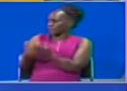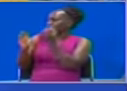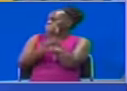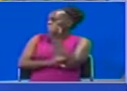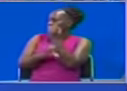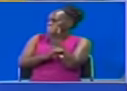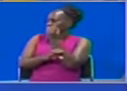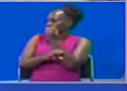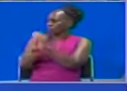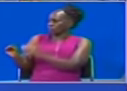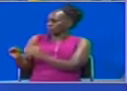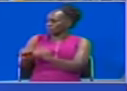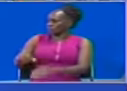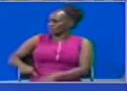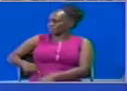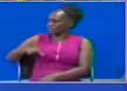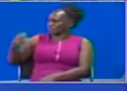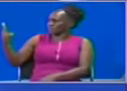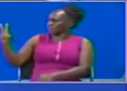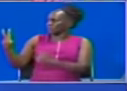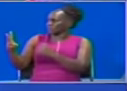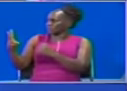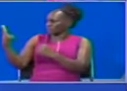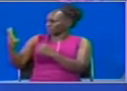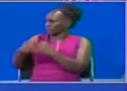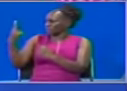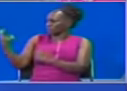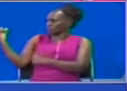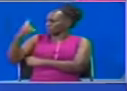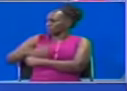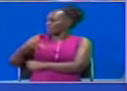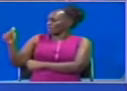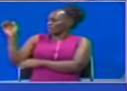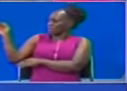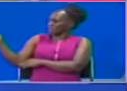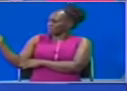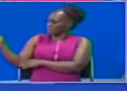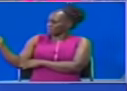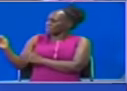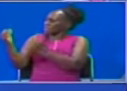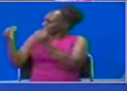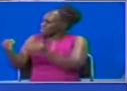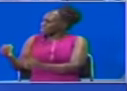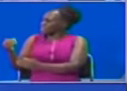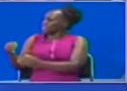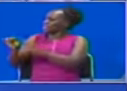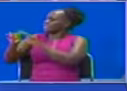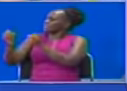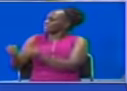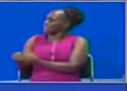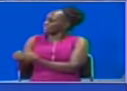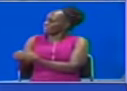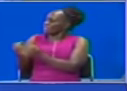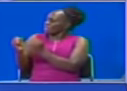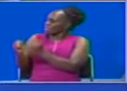is moving on and surviving 72 days into the doctor's strike. So there are those who are asking, do we even really need the system as it was if